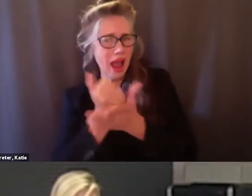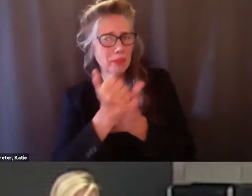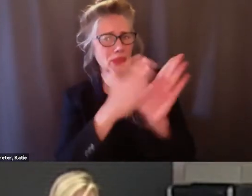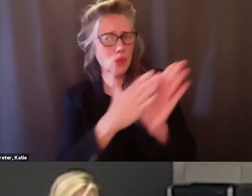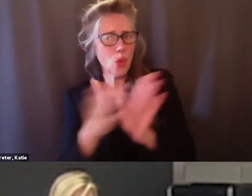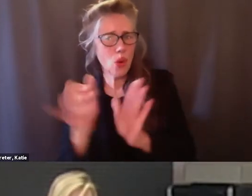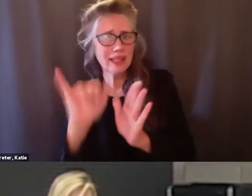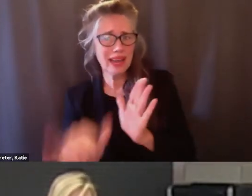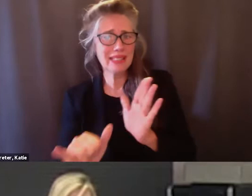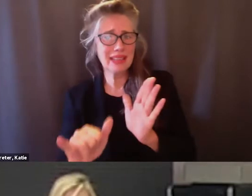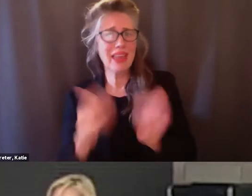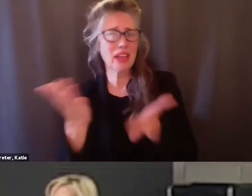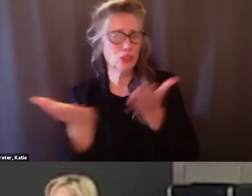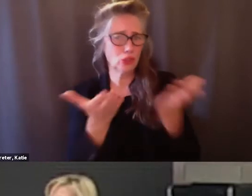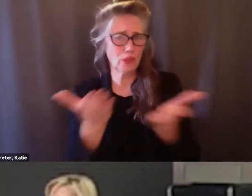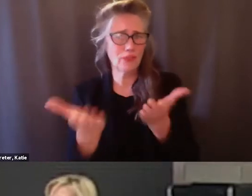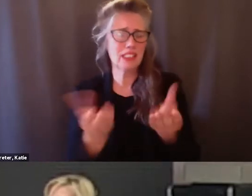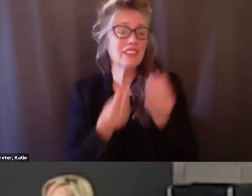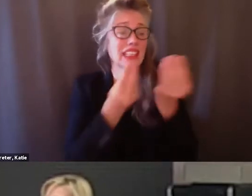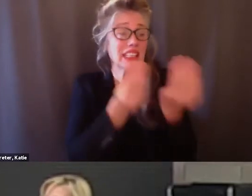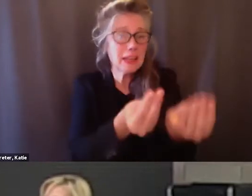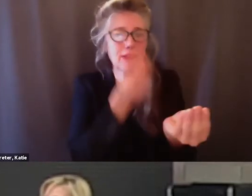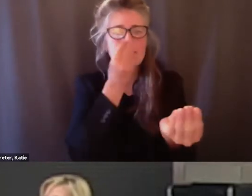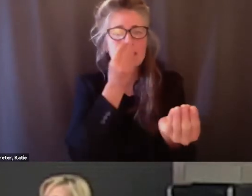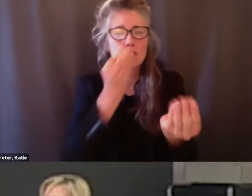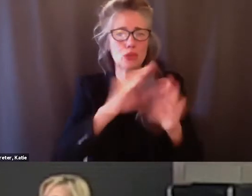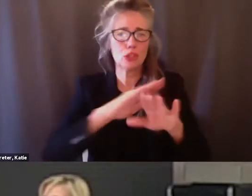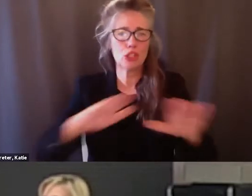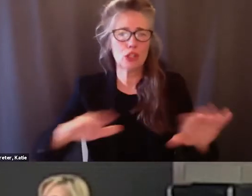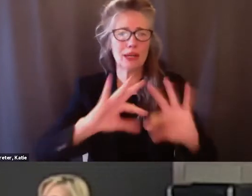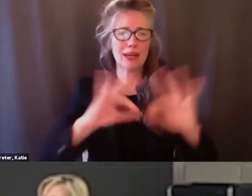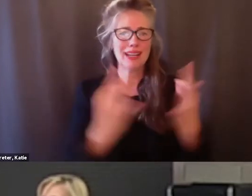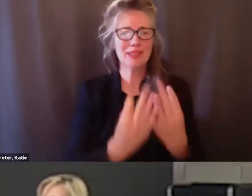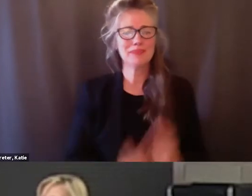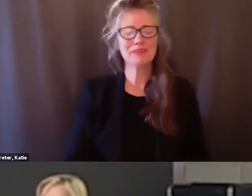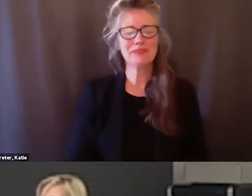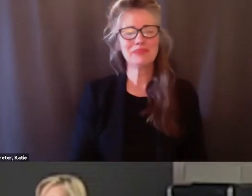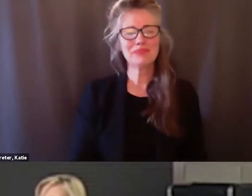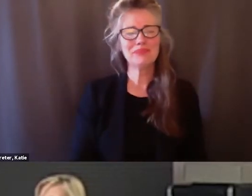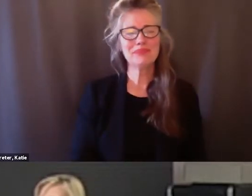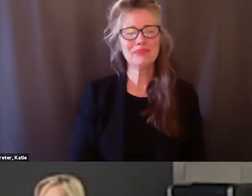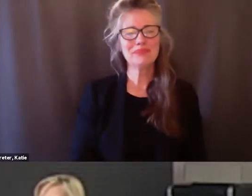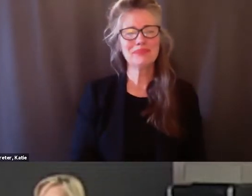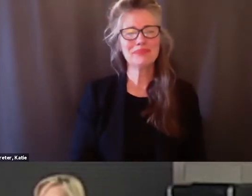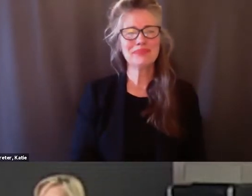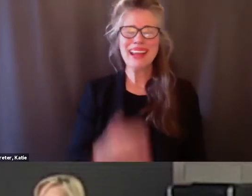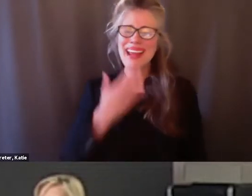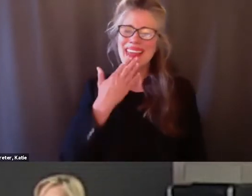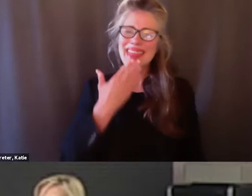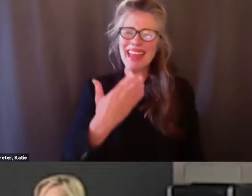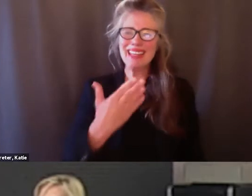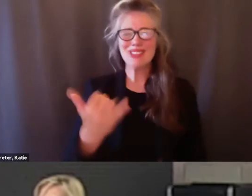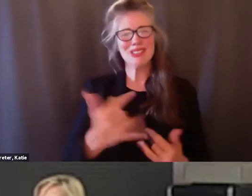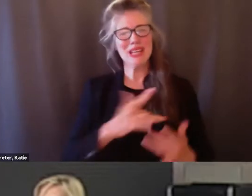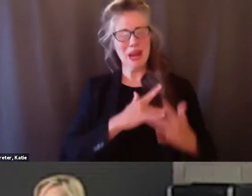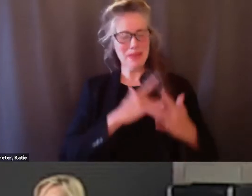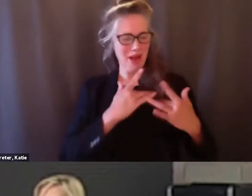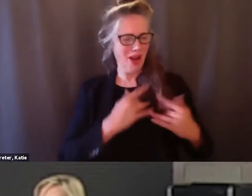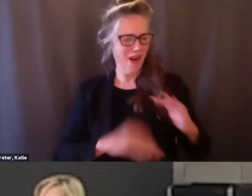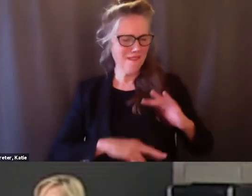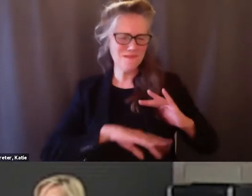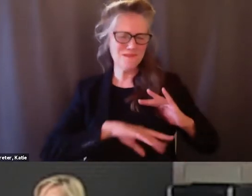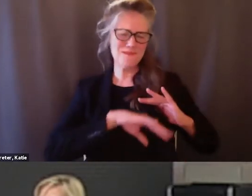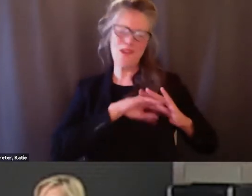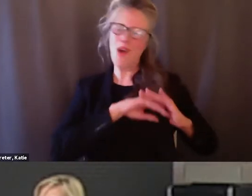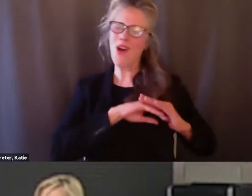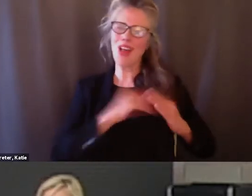Thank you very much. My heart is full of gratitude today and full of joy that the summer of learning